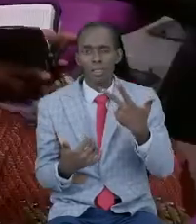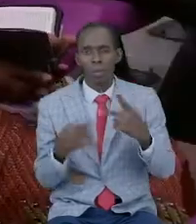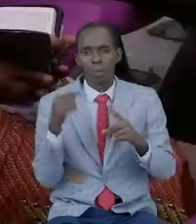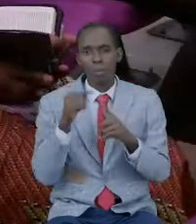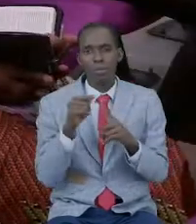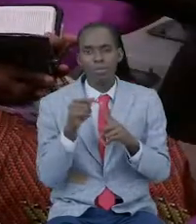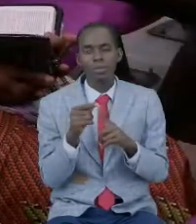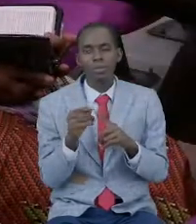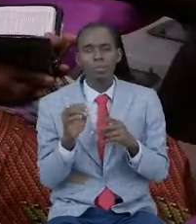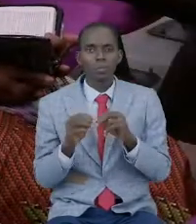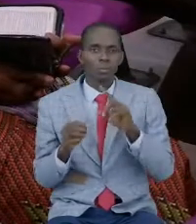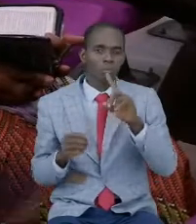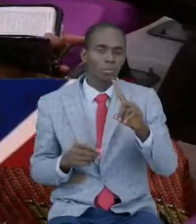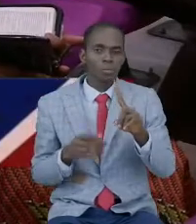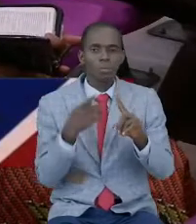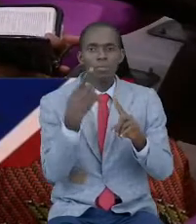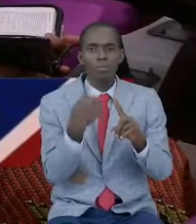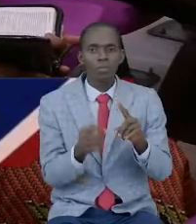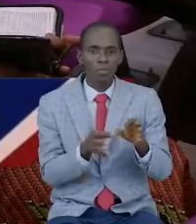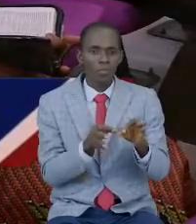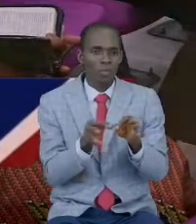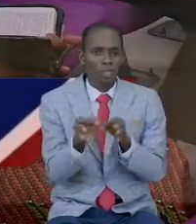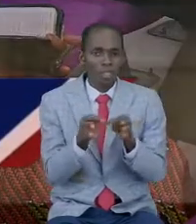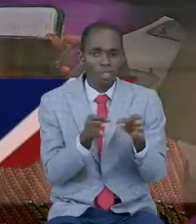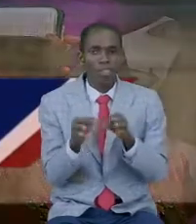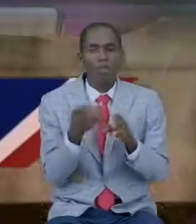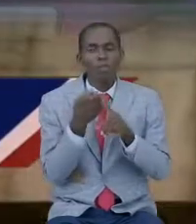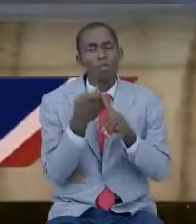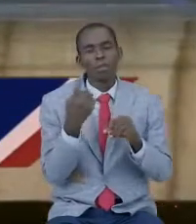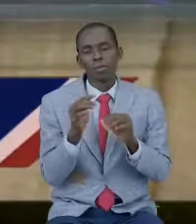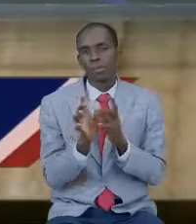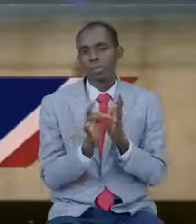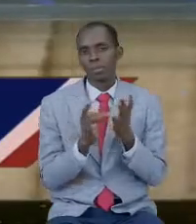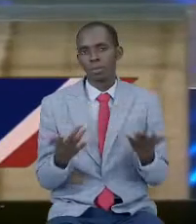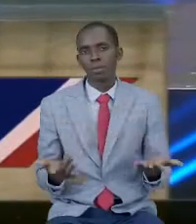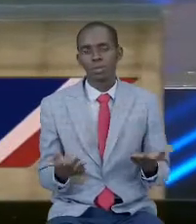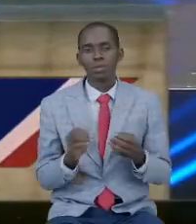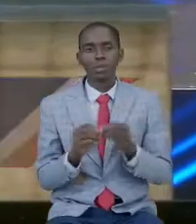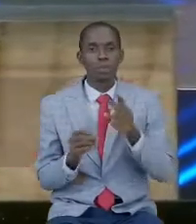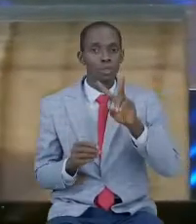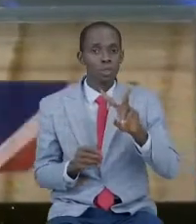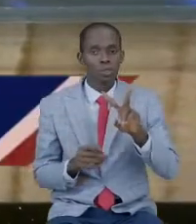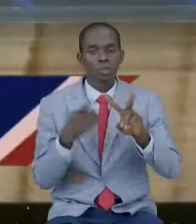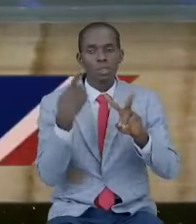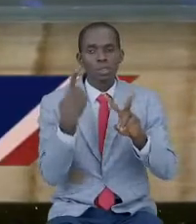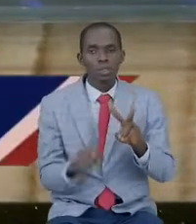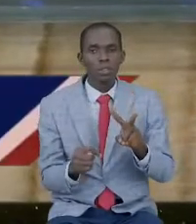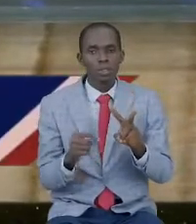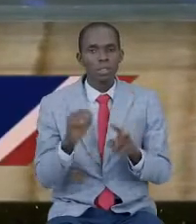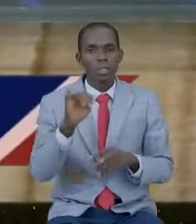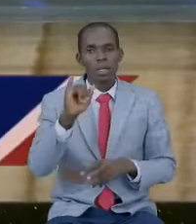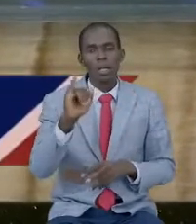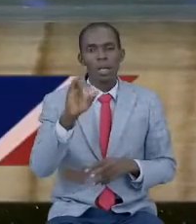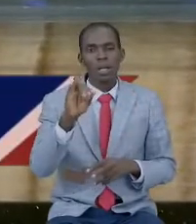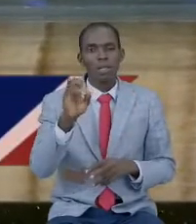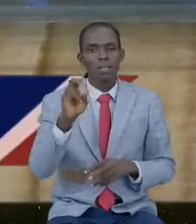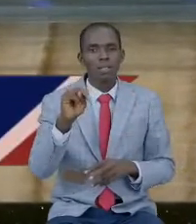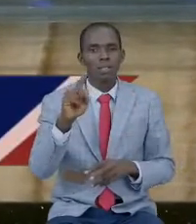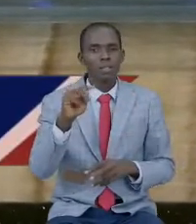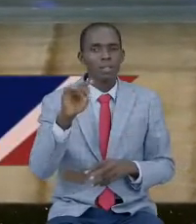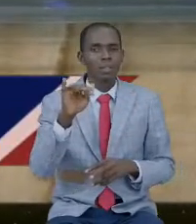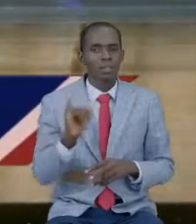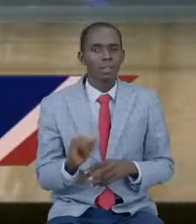one, the illustration from Scripture. Number two, the identity of two